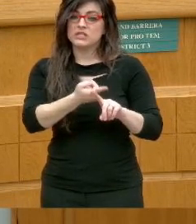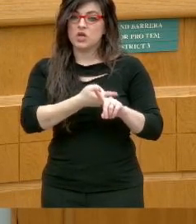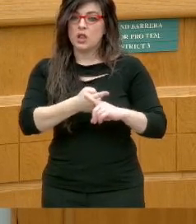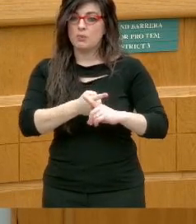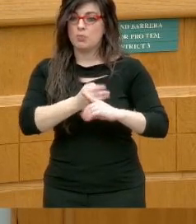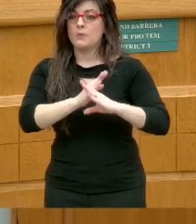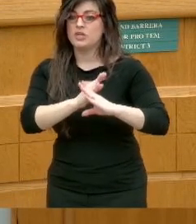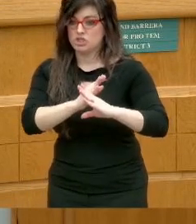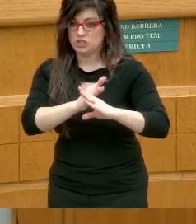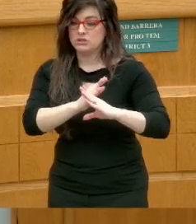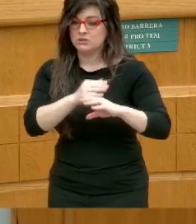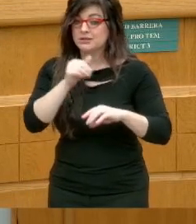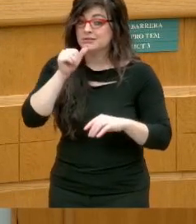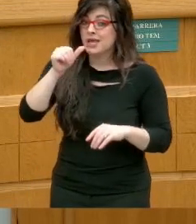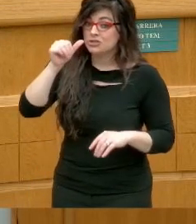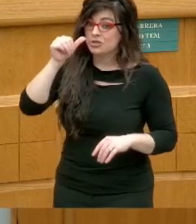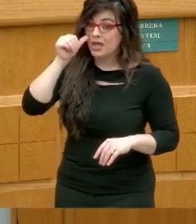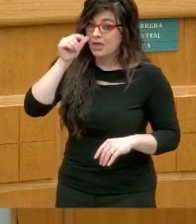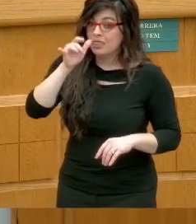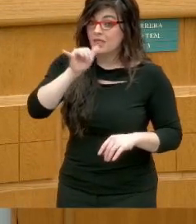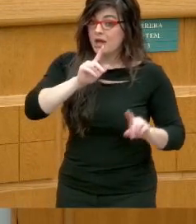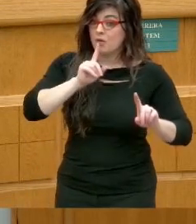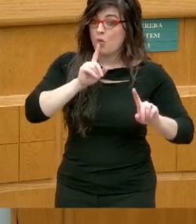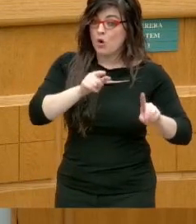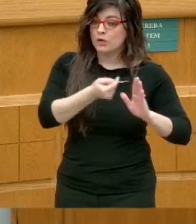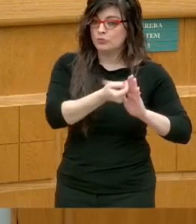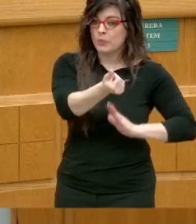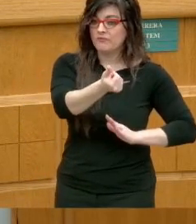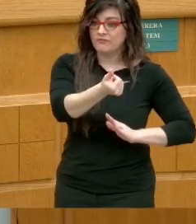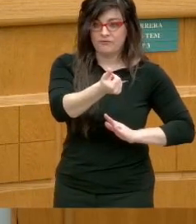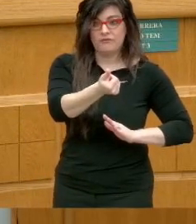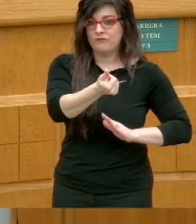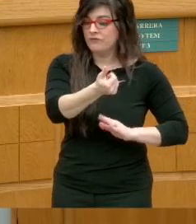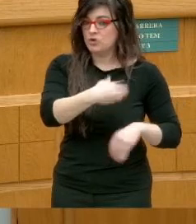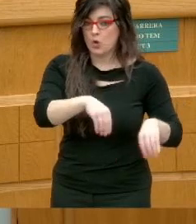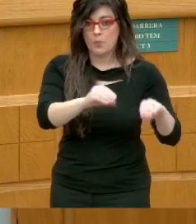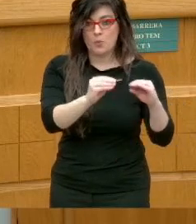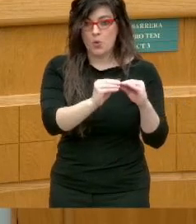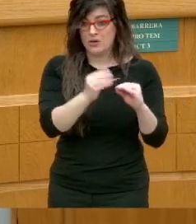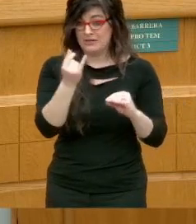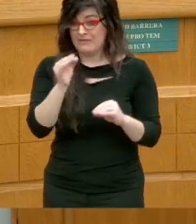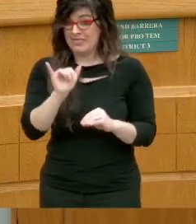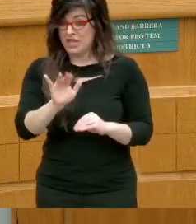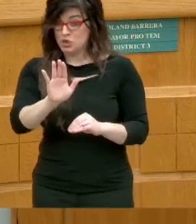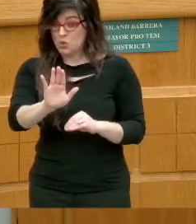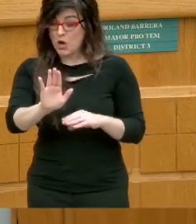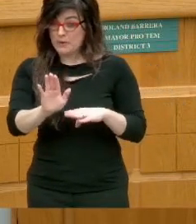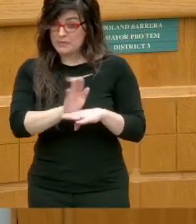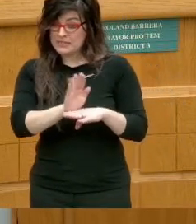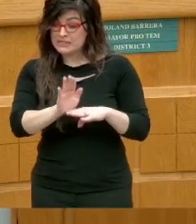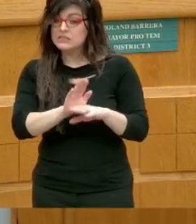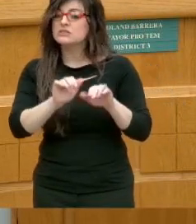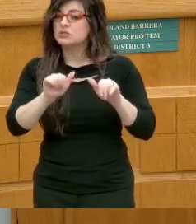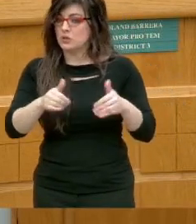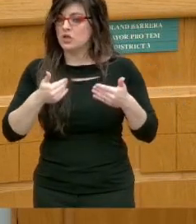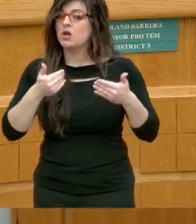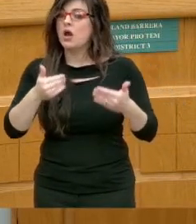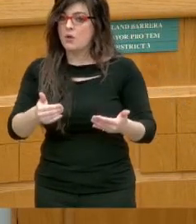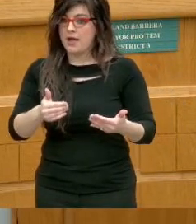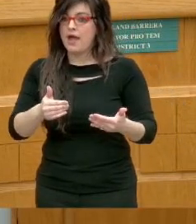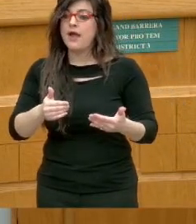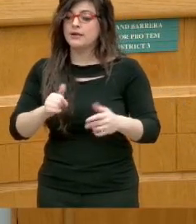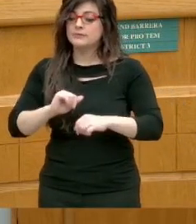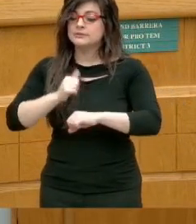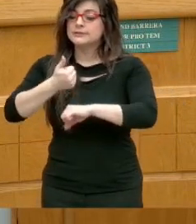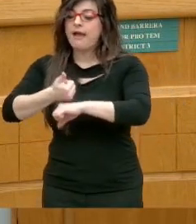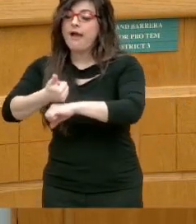we removed that from our order. And so that no longer exists. If you're in that business, you can begin to book visitors for the